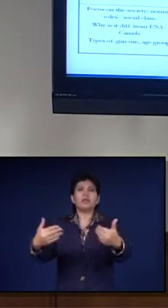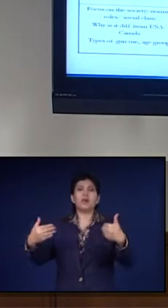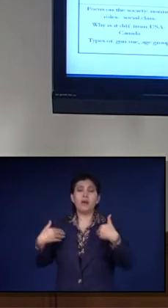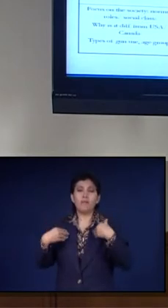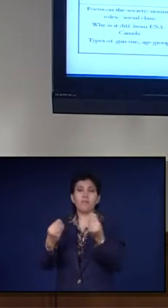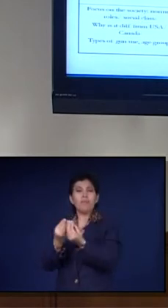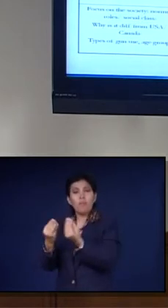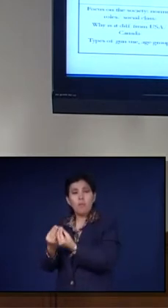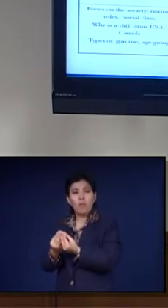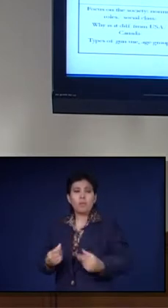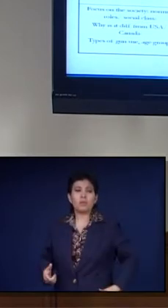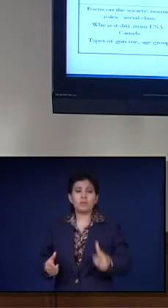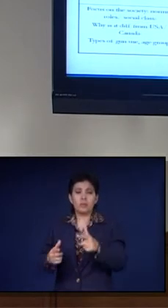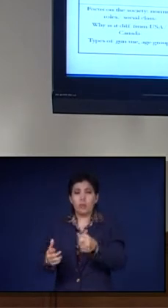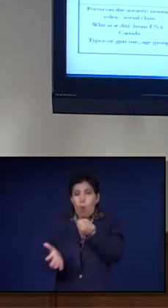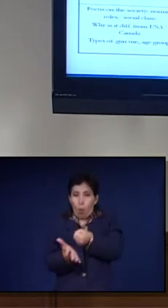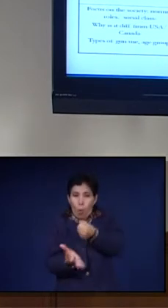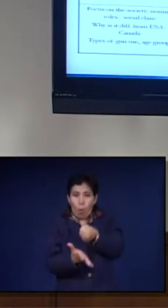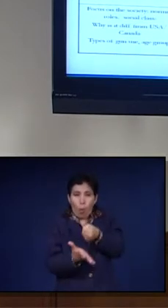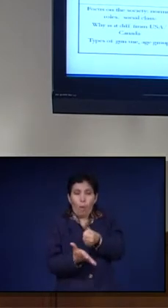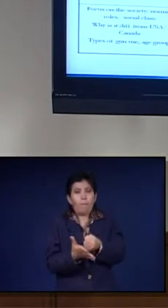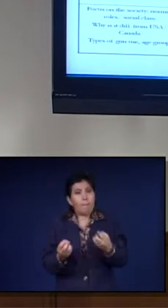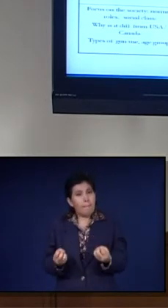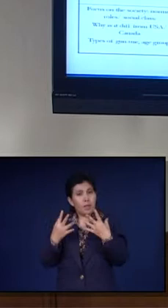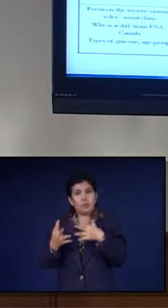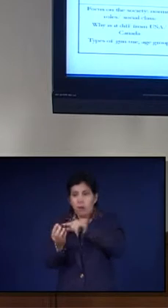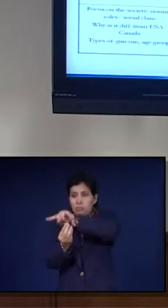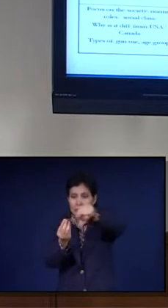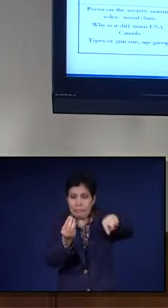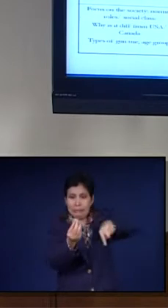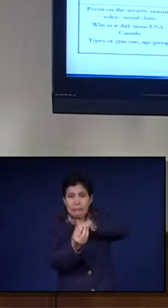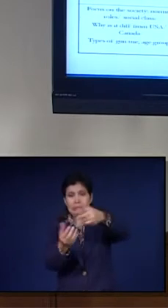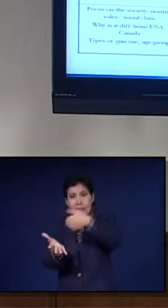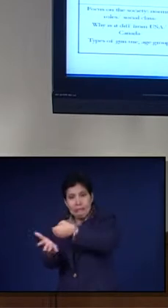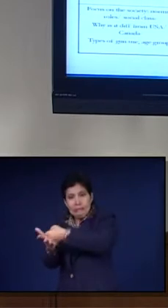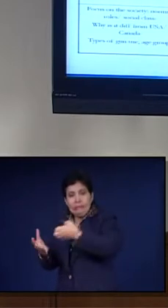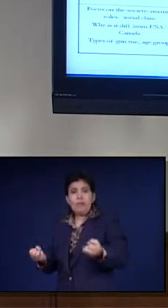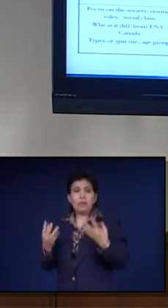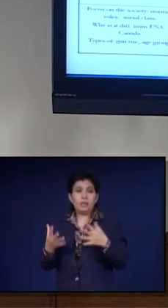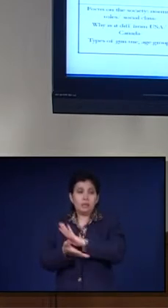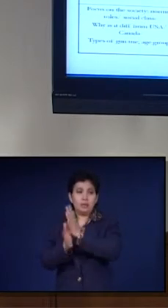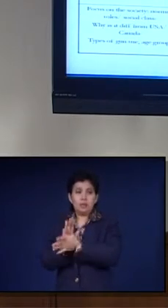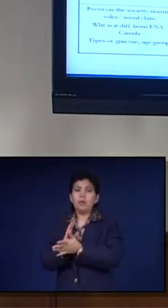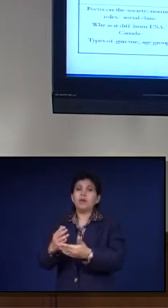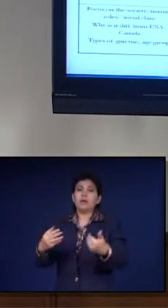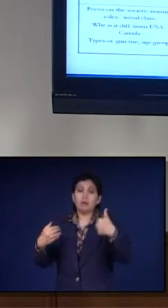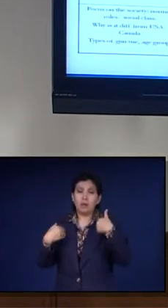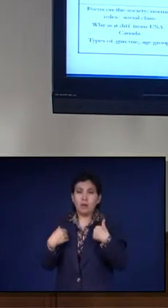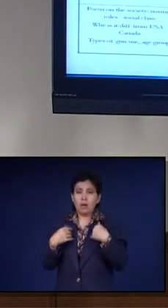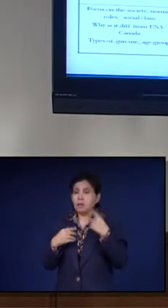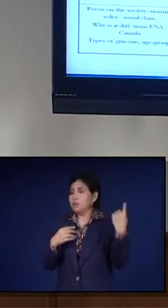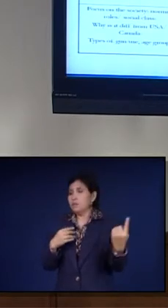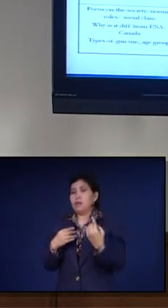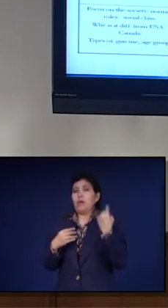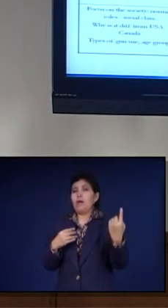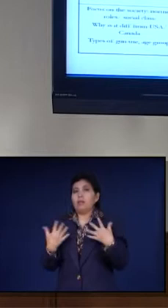threats with gangsterism around. And also, it is always in their conscience that they